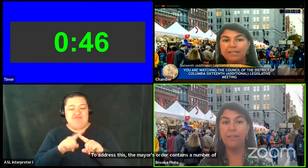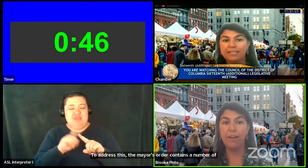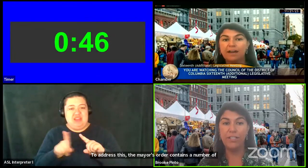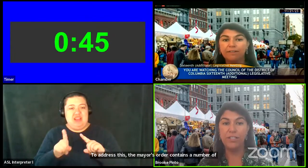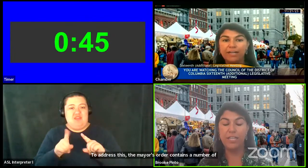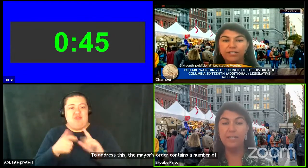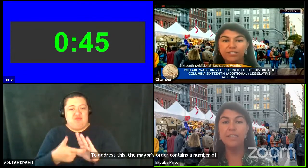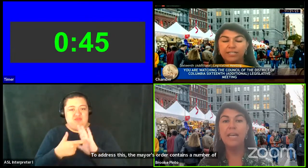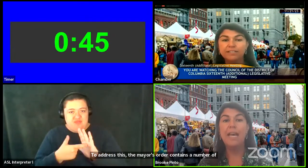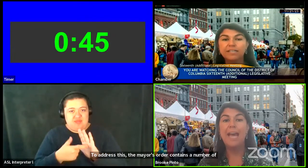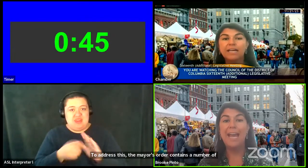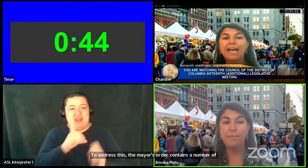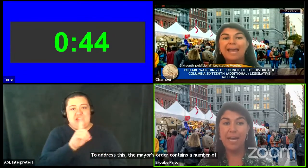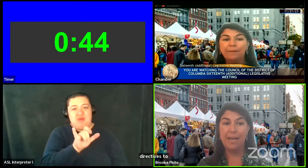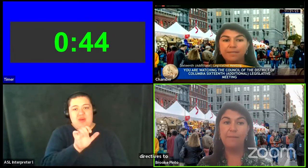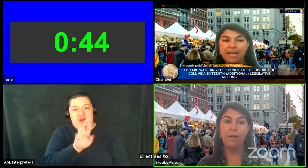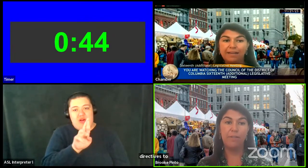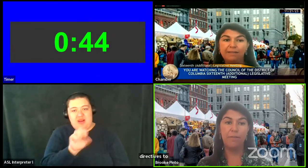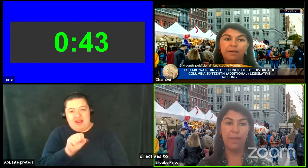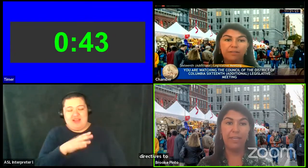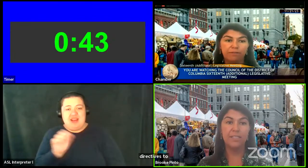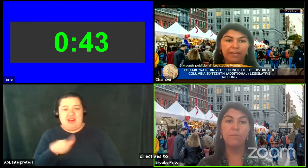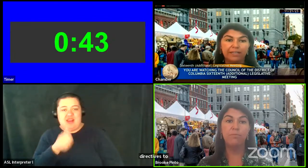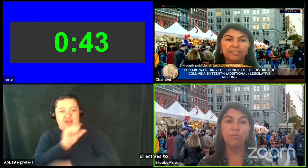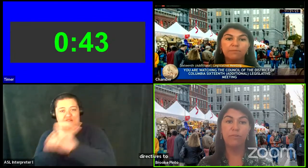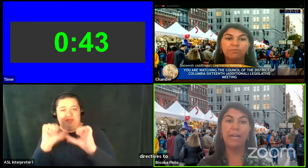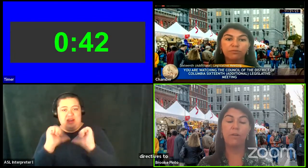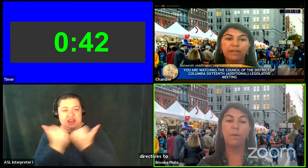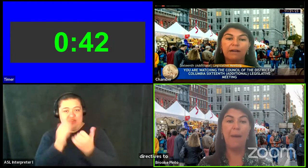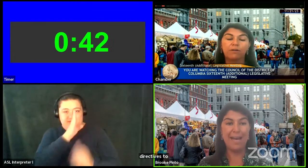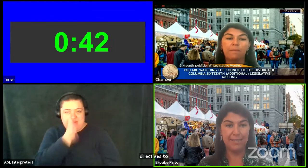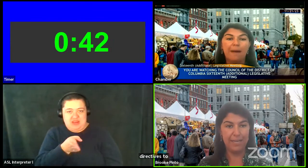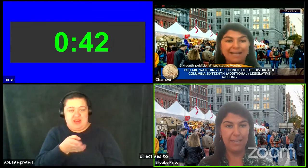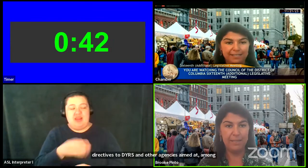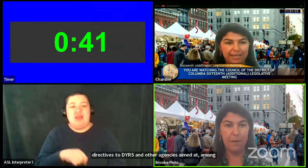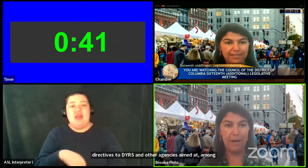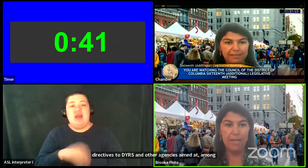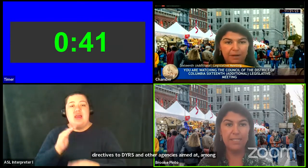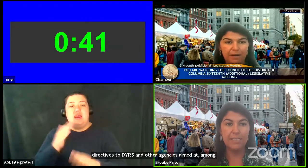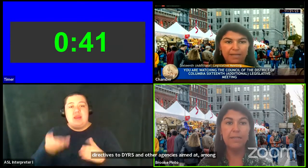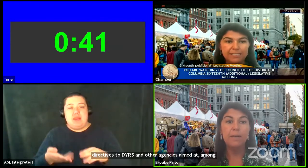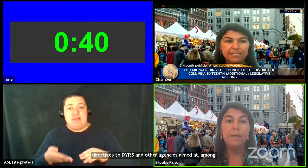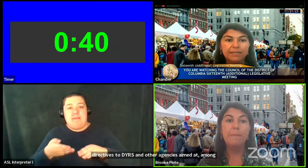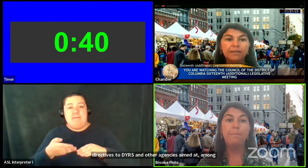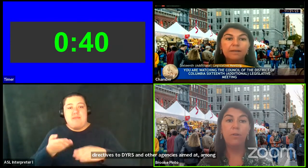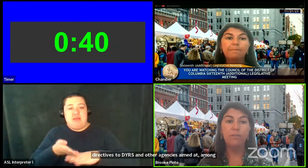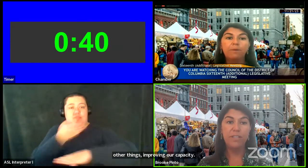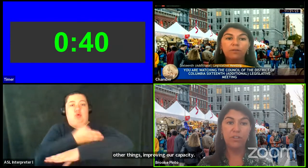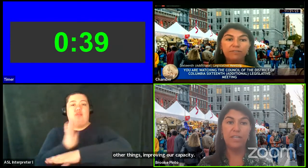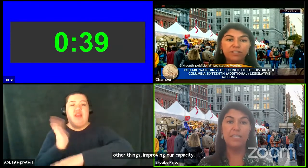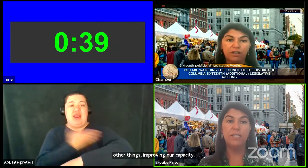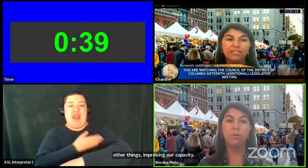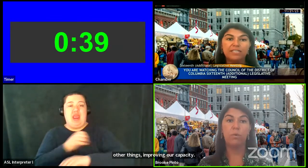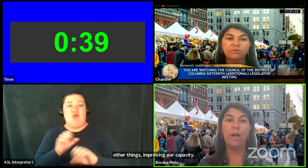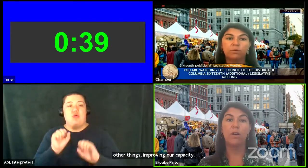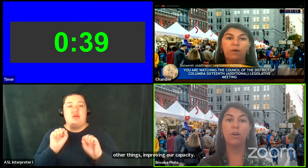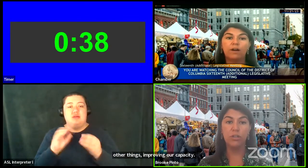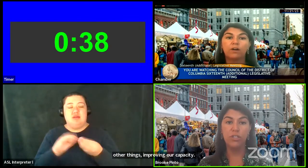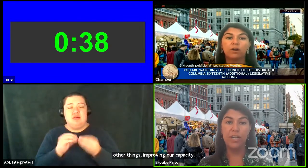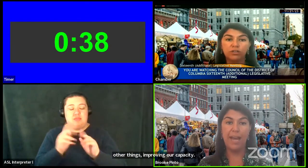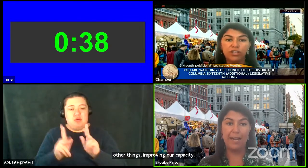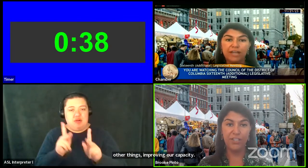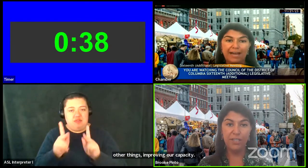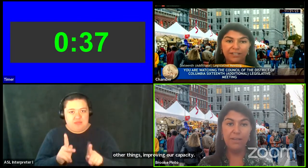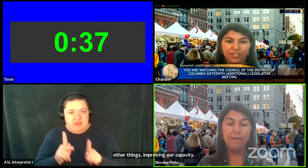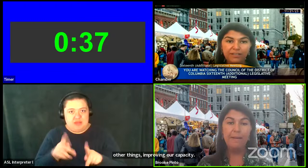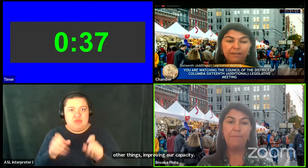DYRS and other agencies aimed at, among other things, improving our capacity at DYRS. Both of these crises require